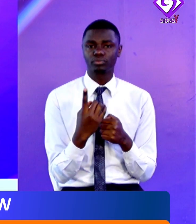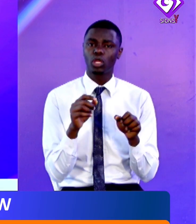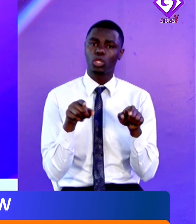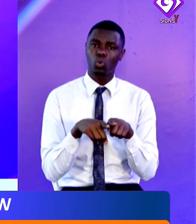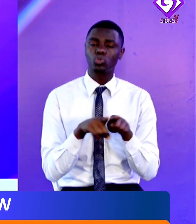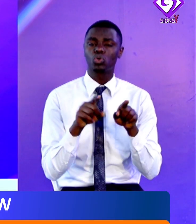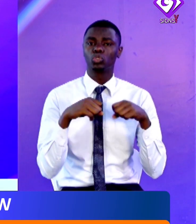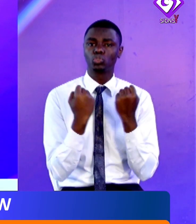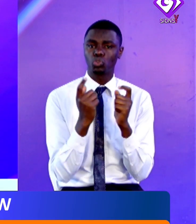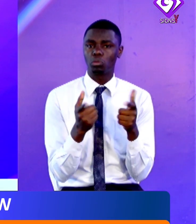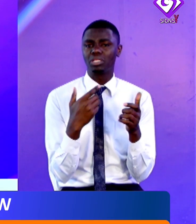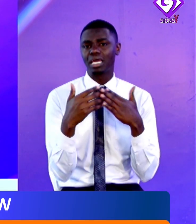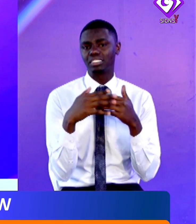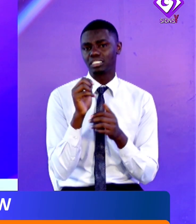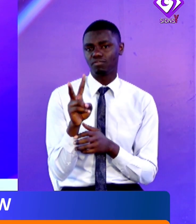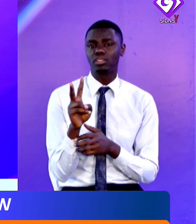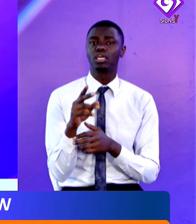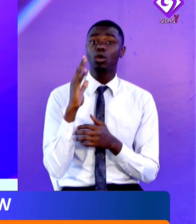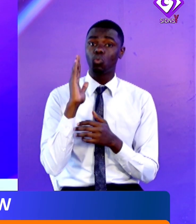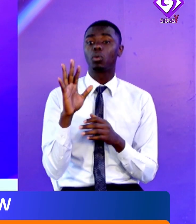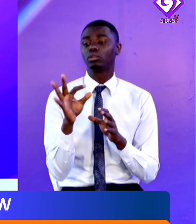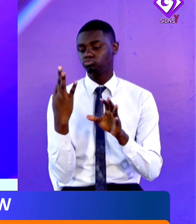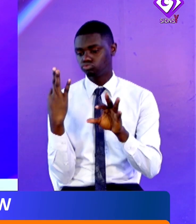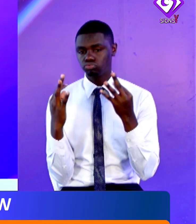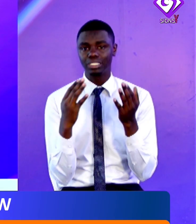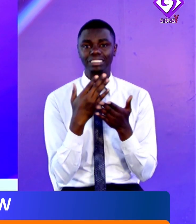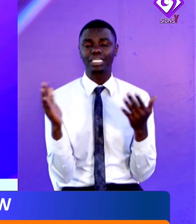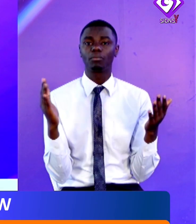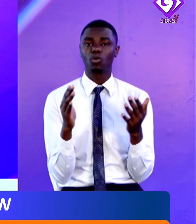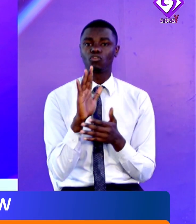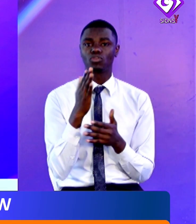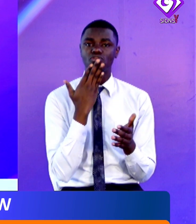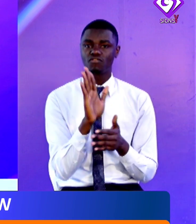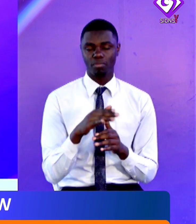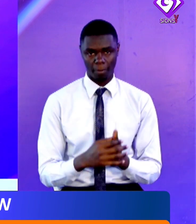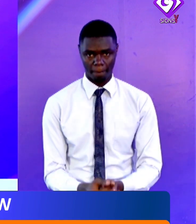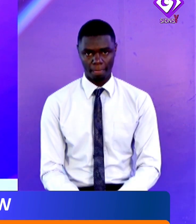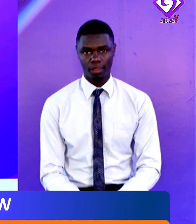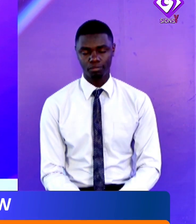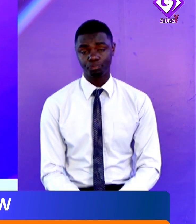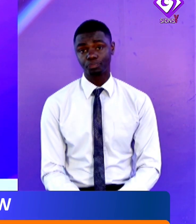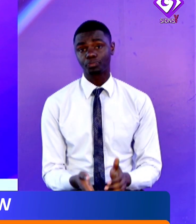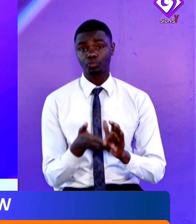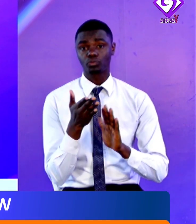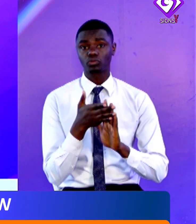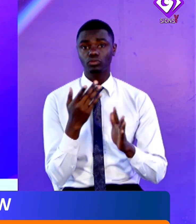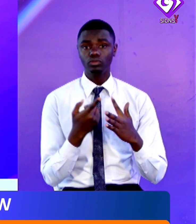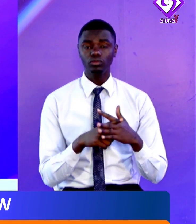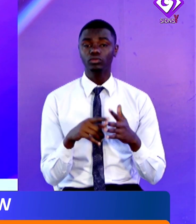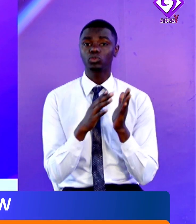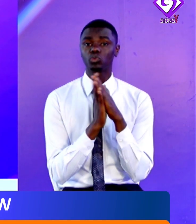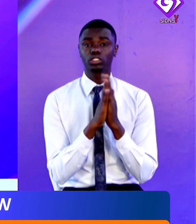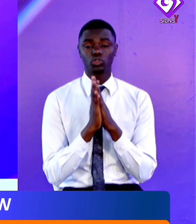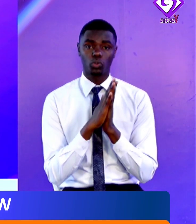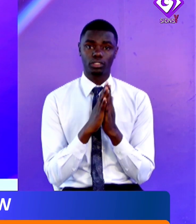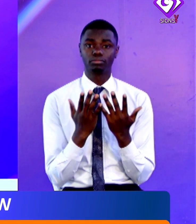socials at Science TV Kenya, and we'll be sure to sample some of your feedback. Now let's quickly start with our stories making